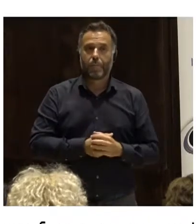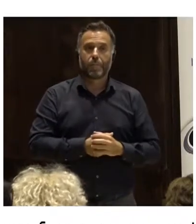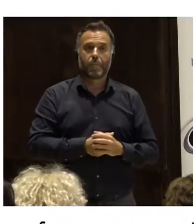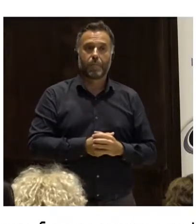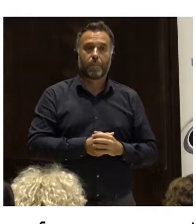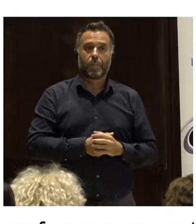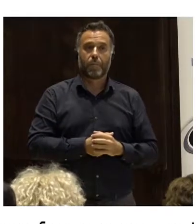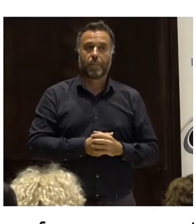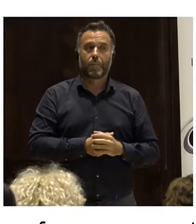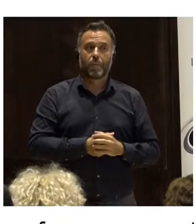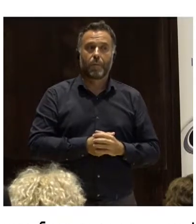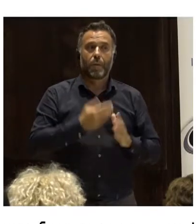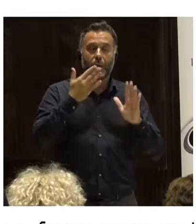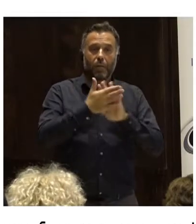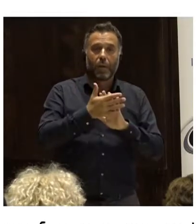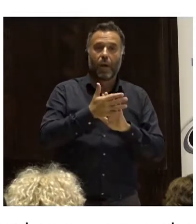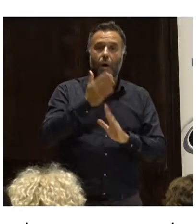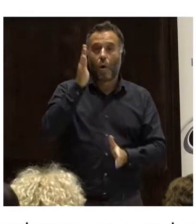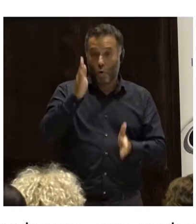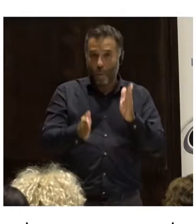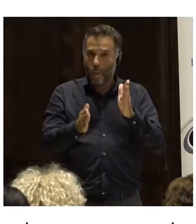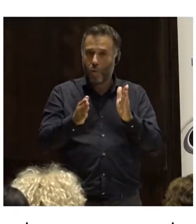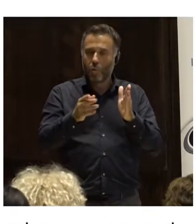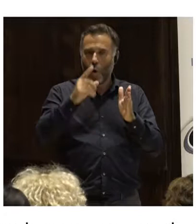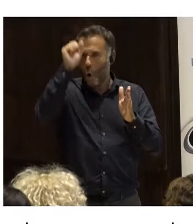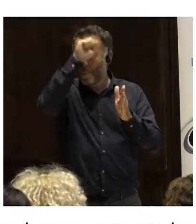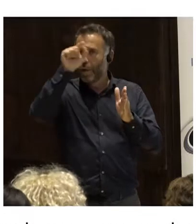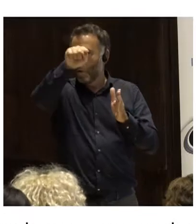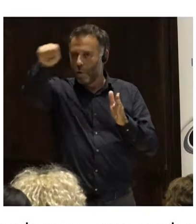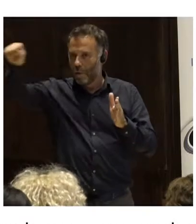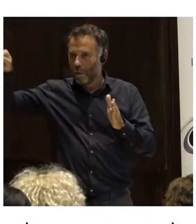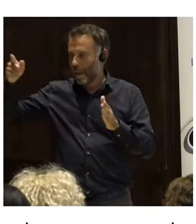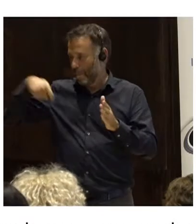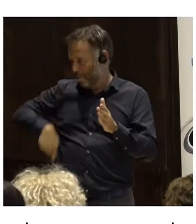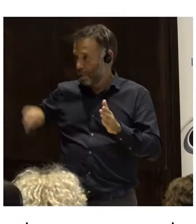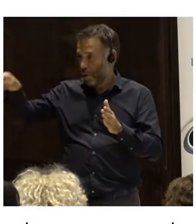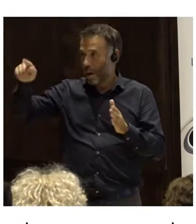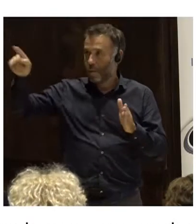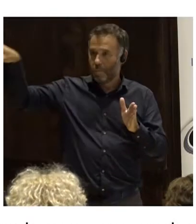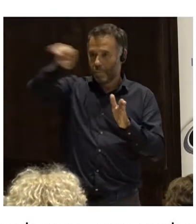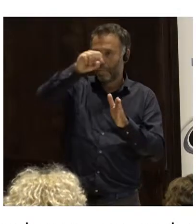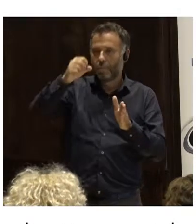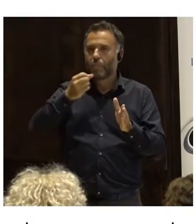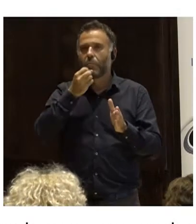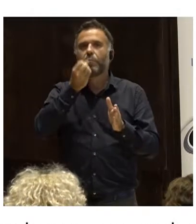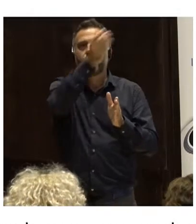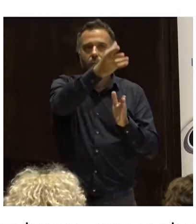robots. So at my interface on my wheelchair, if I'm a child, I can feel what that